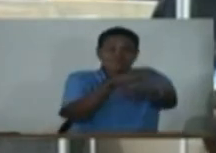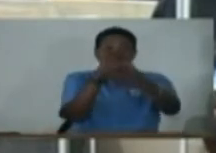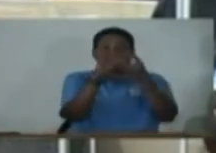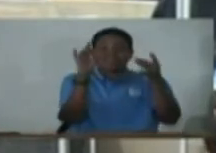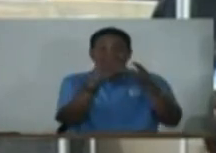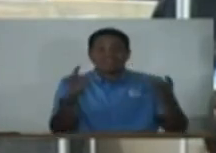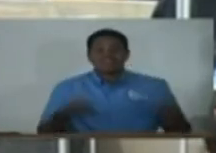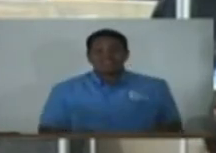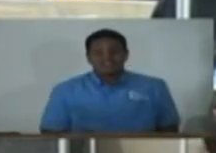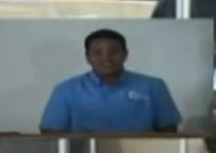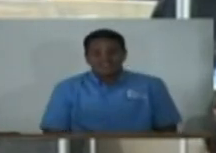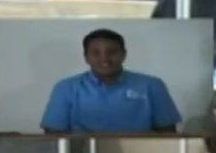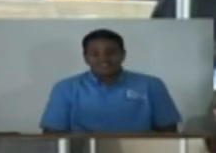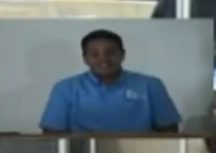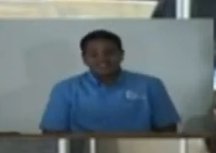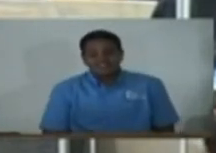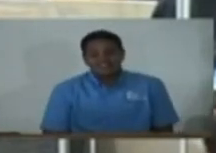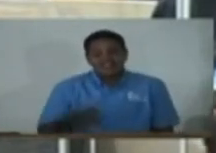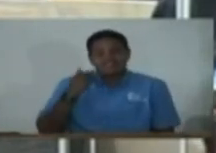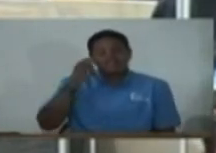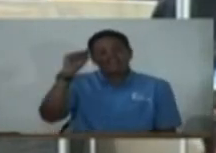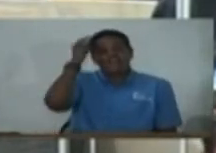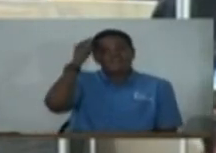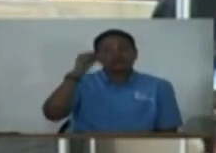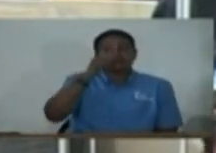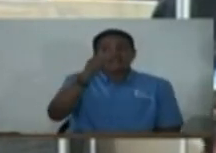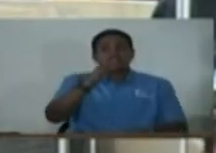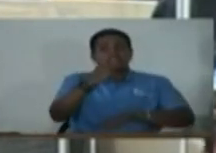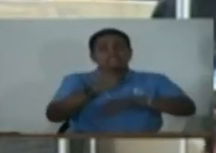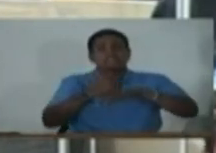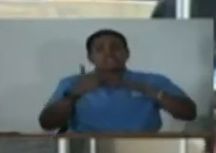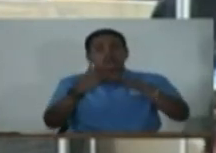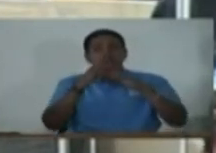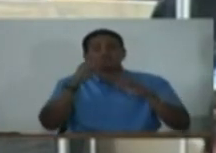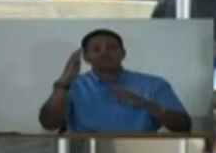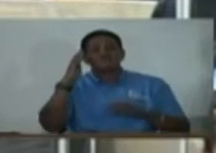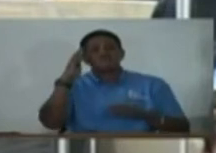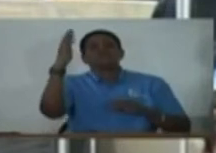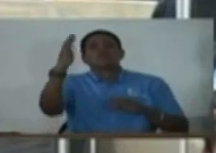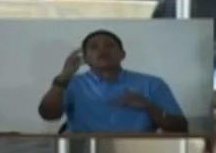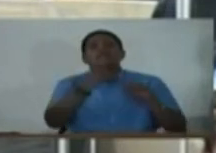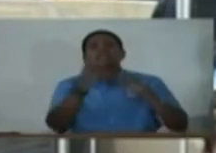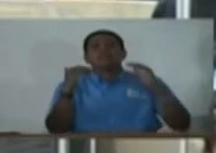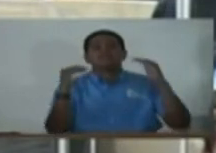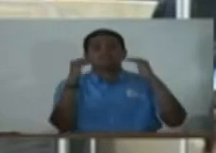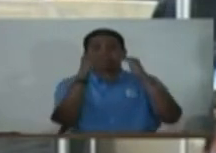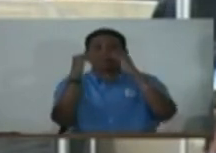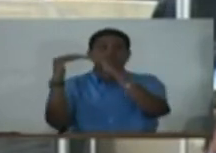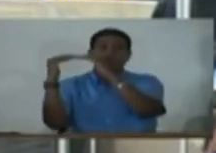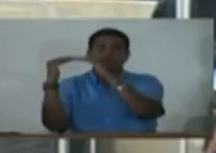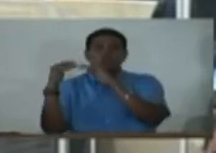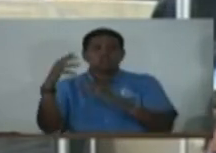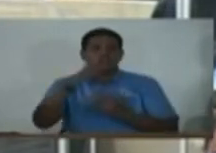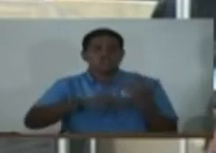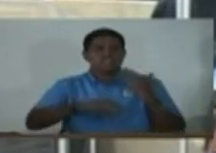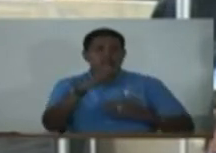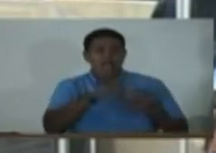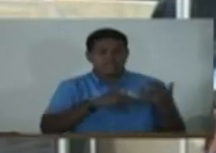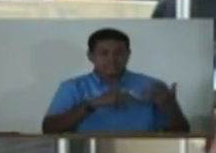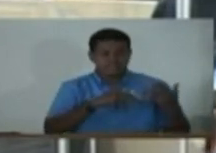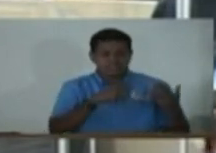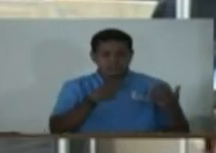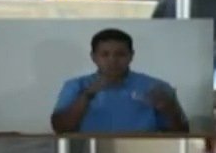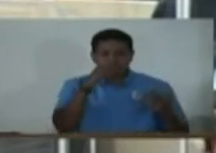Powerful statement. The government is not setting out to create an unequal society. We are not setting out